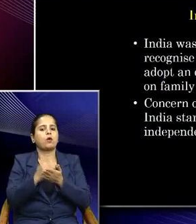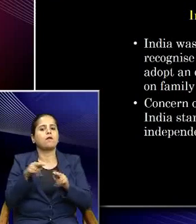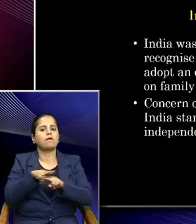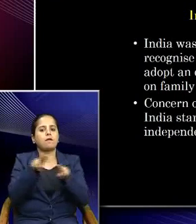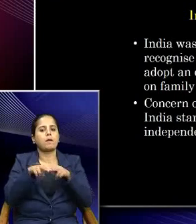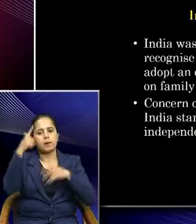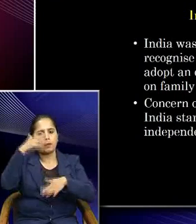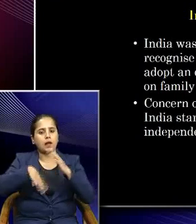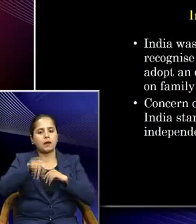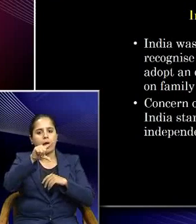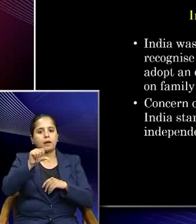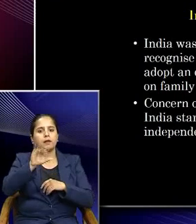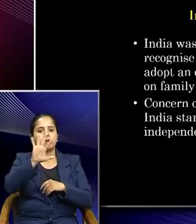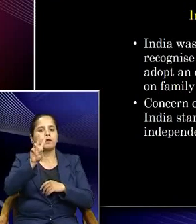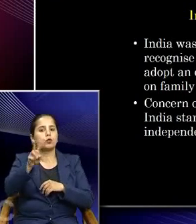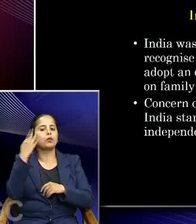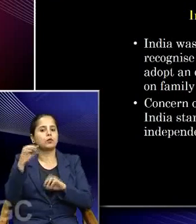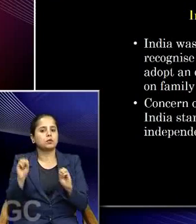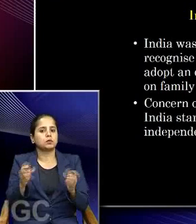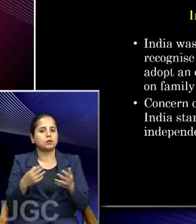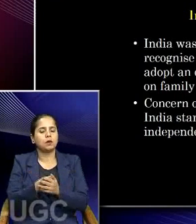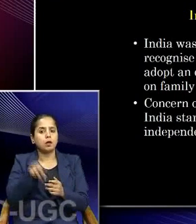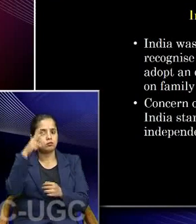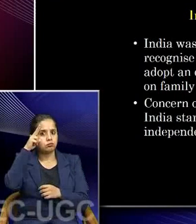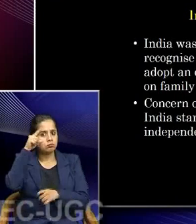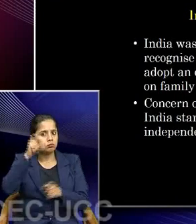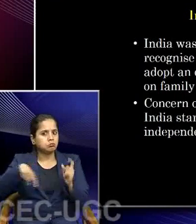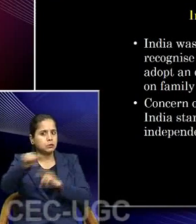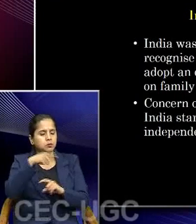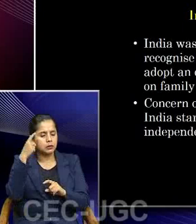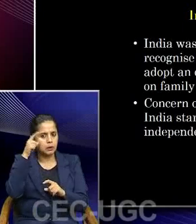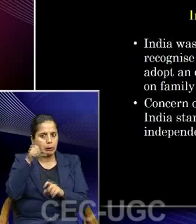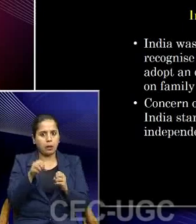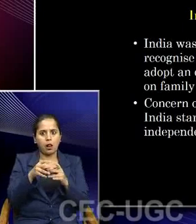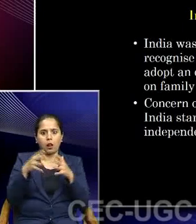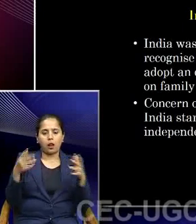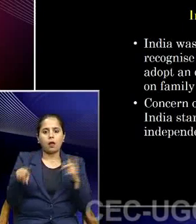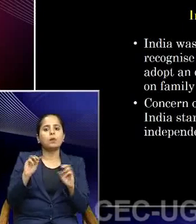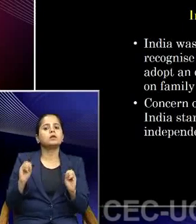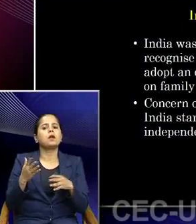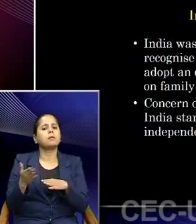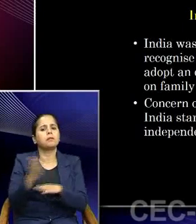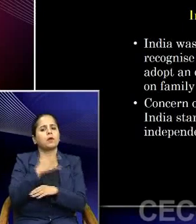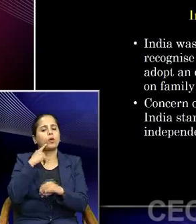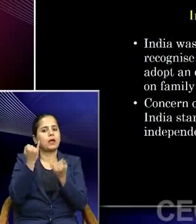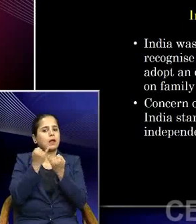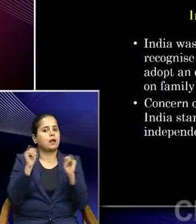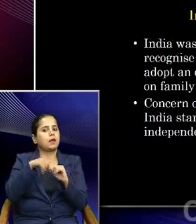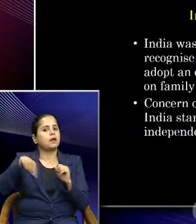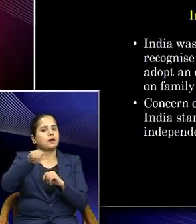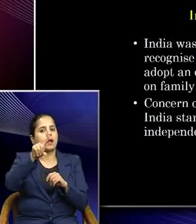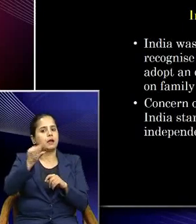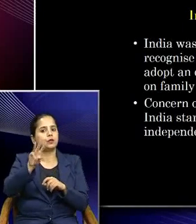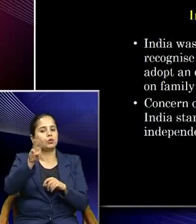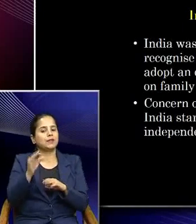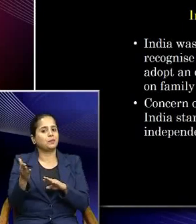in 1952. Concern over the rise in population in India started well before independence in the